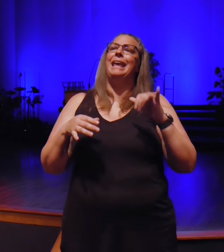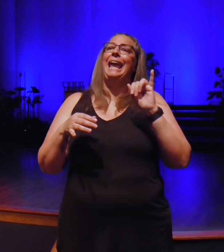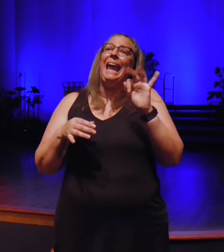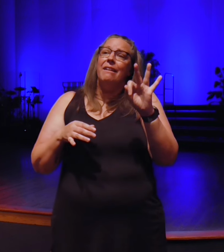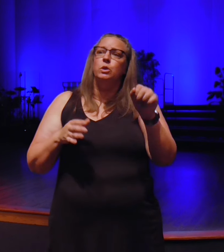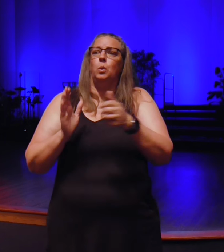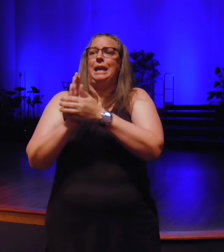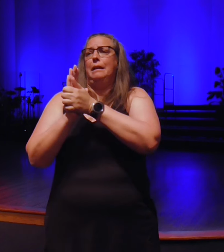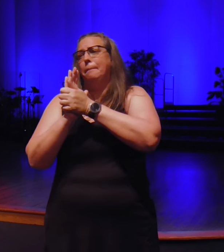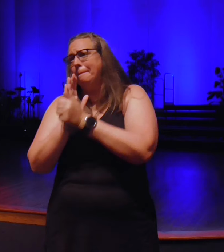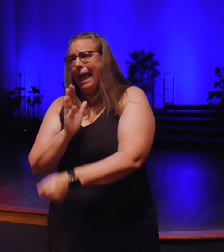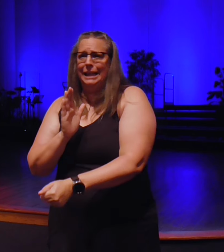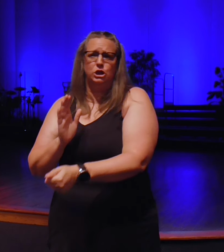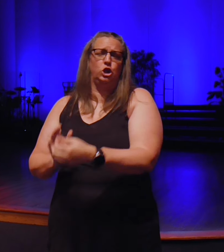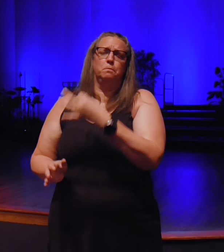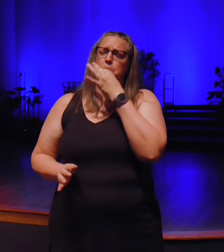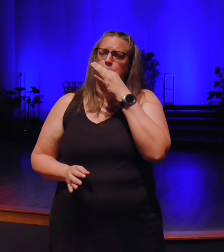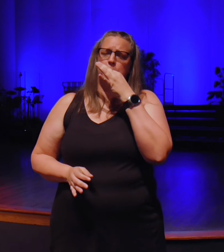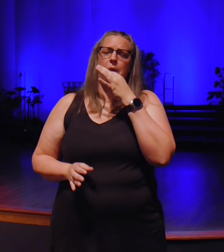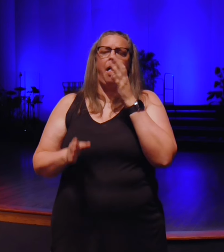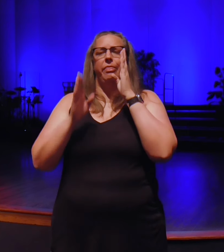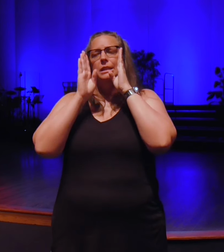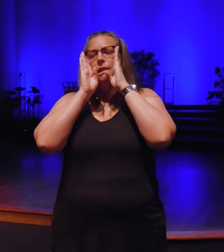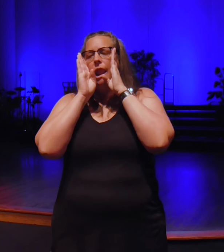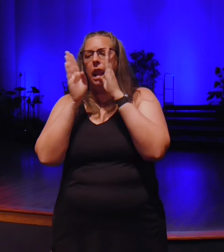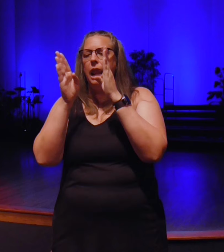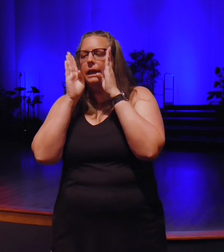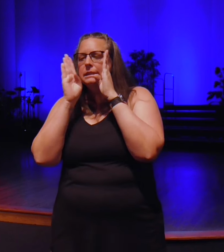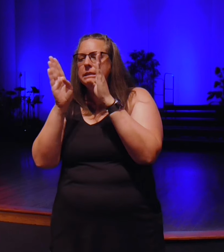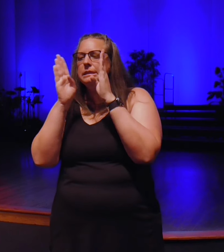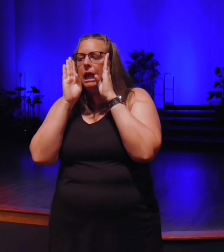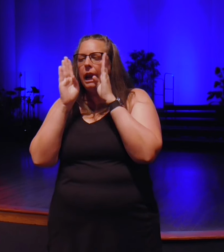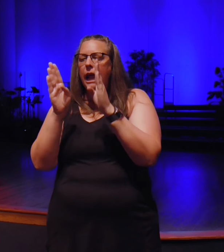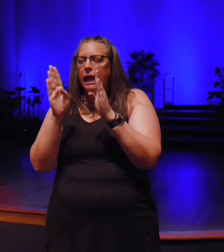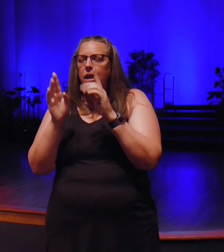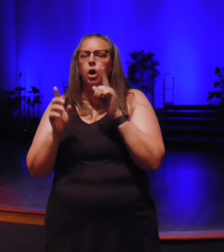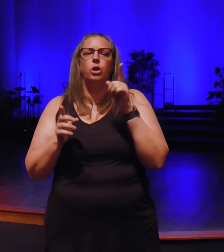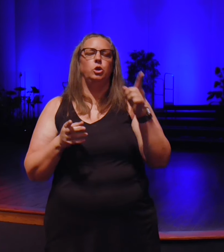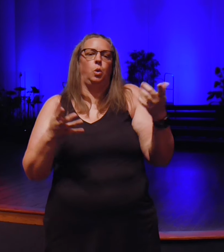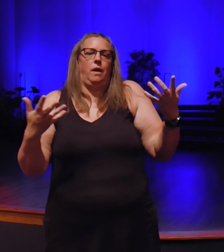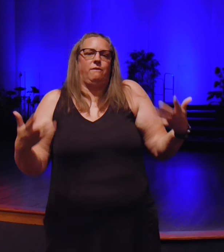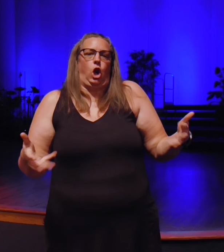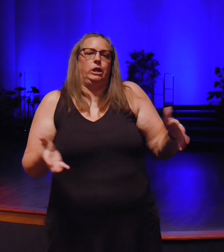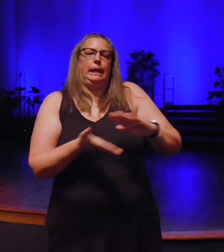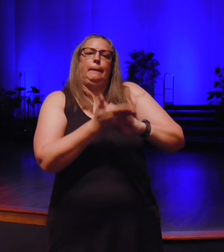of listening, you will become a master of this teaching.